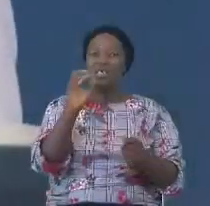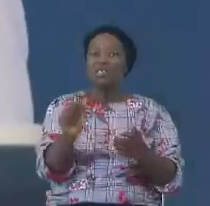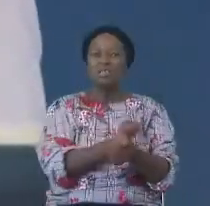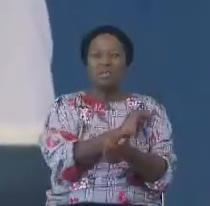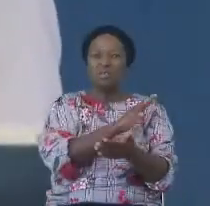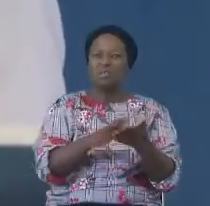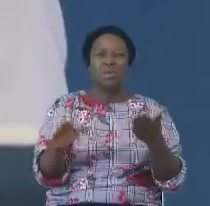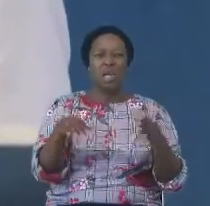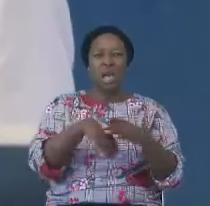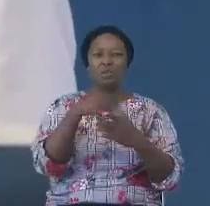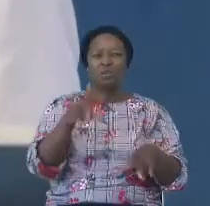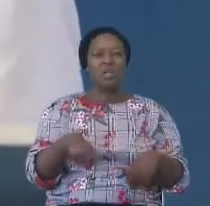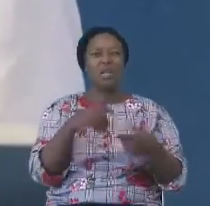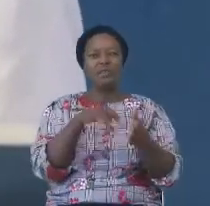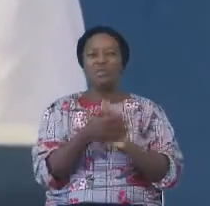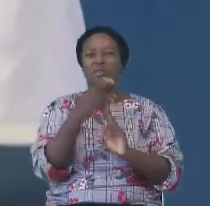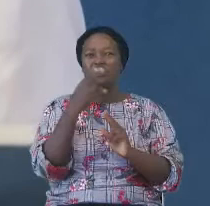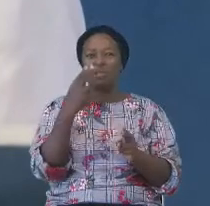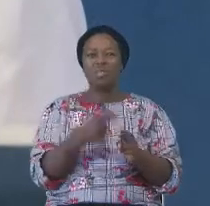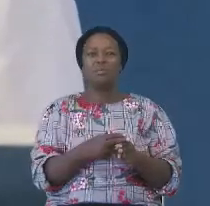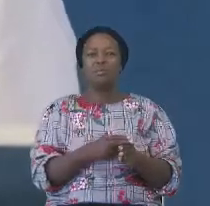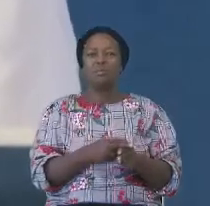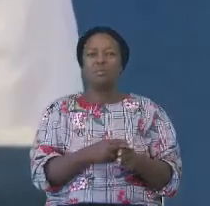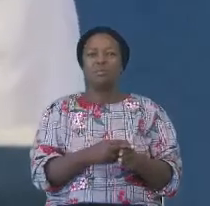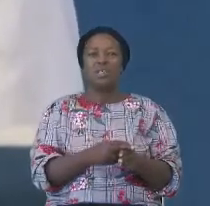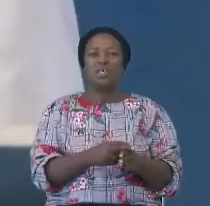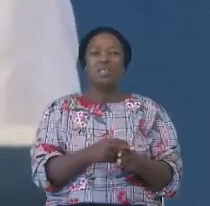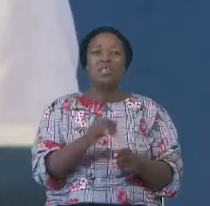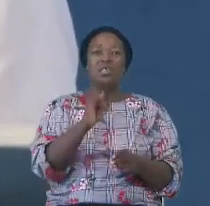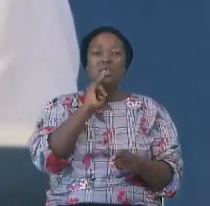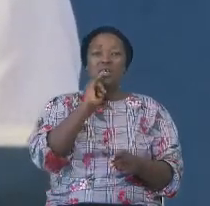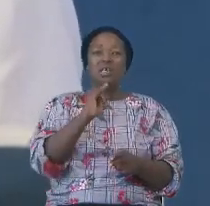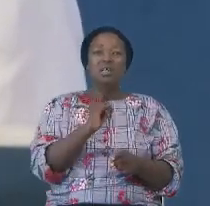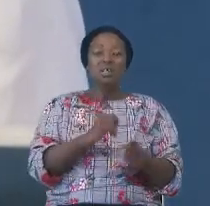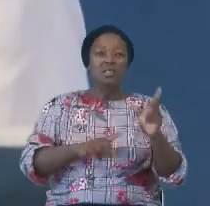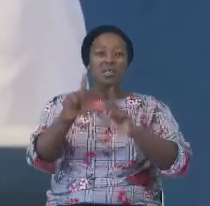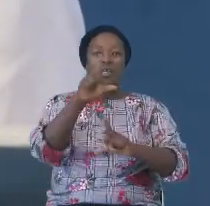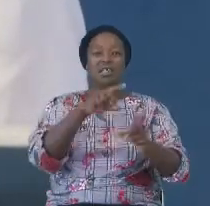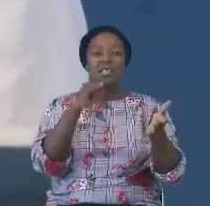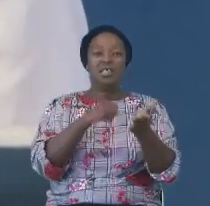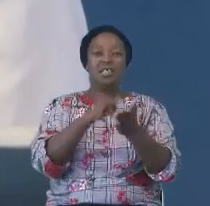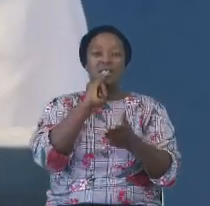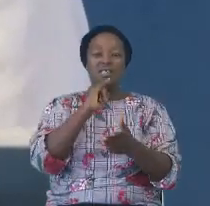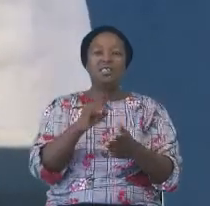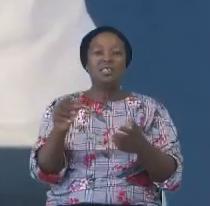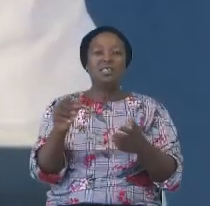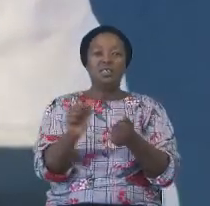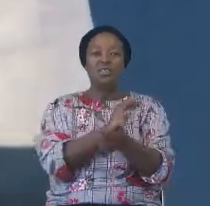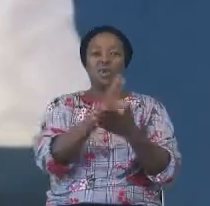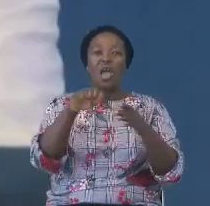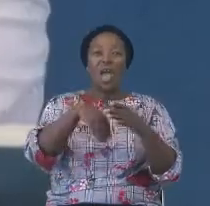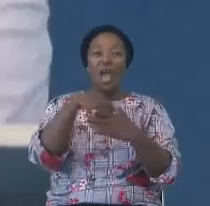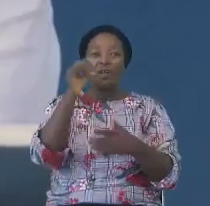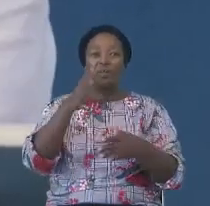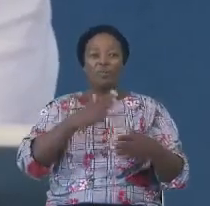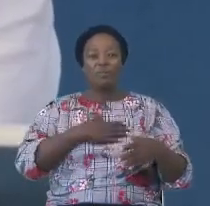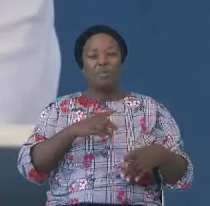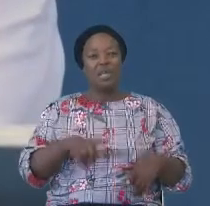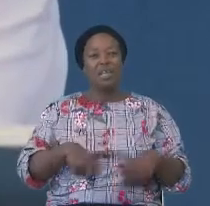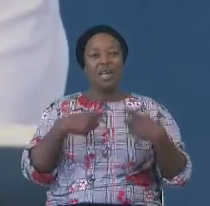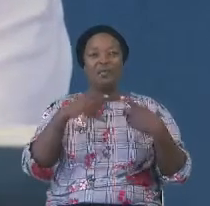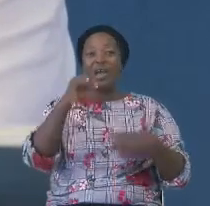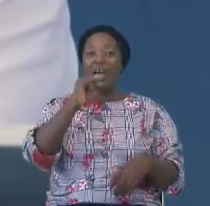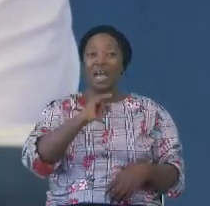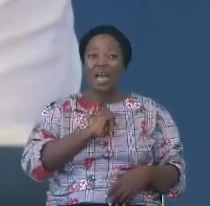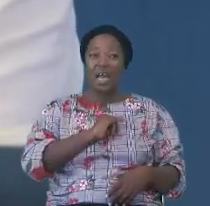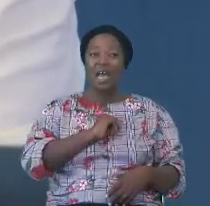His power, the devil's power, is destroyed out of your life. It's destroyed out of